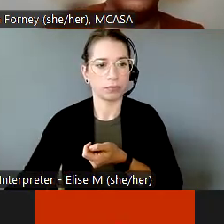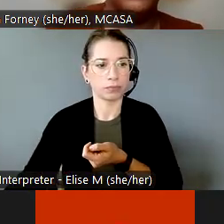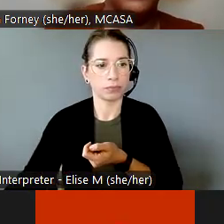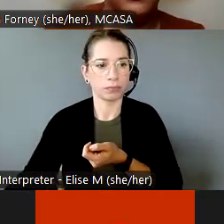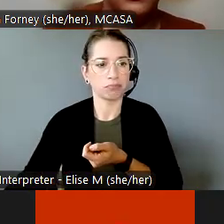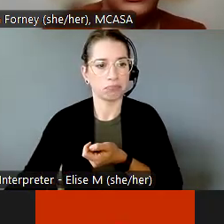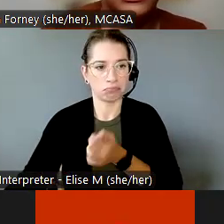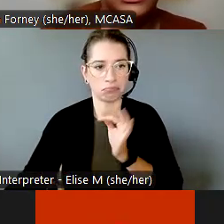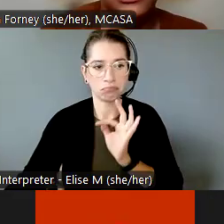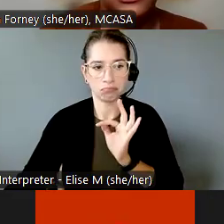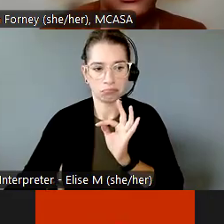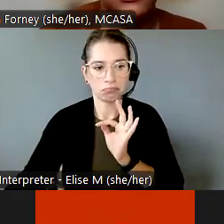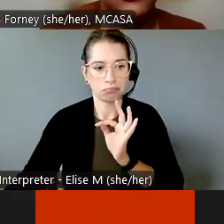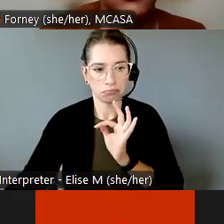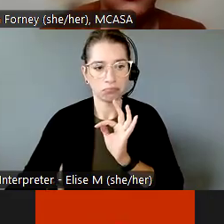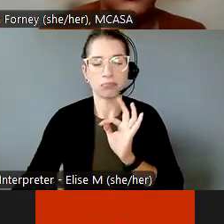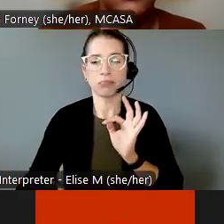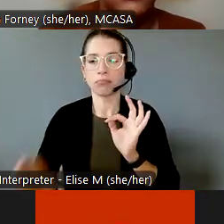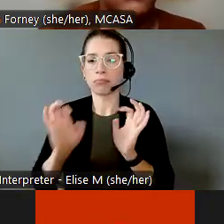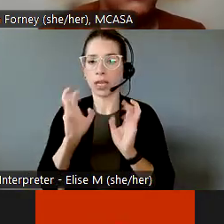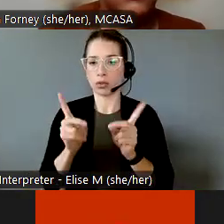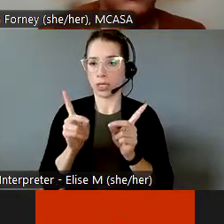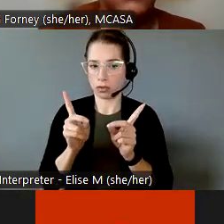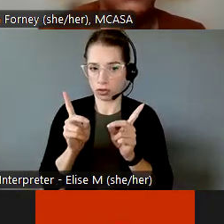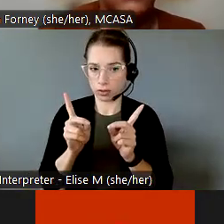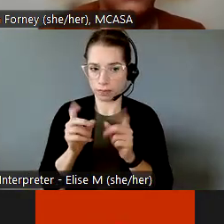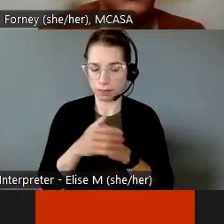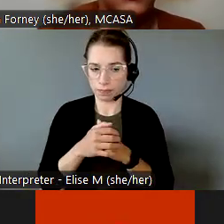Awesome. Education.